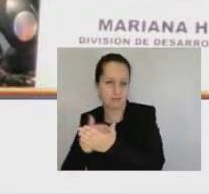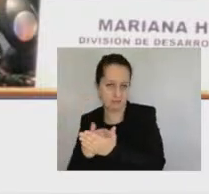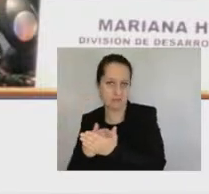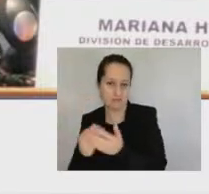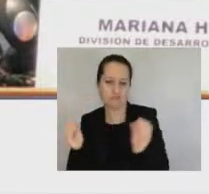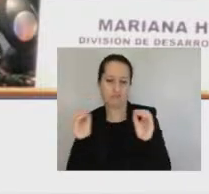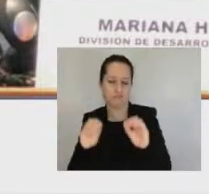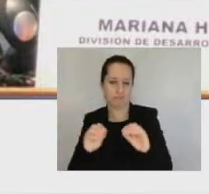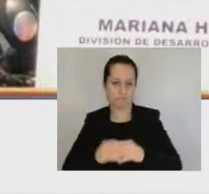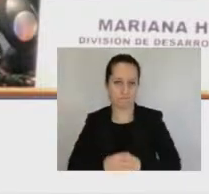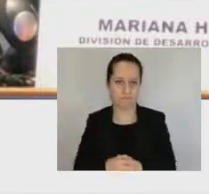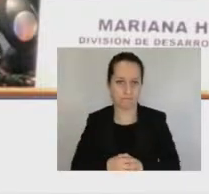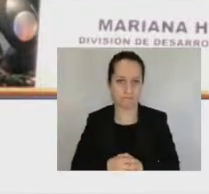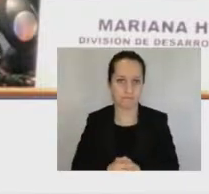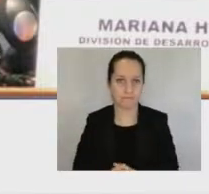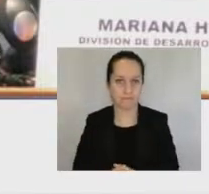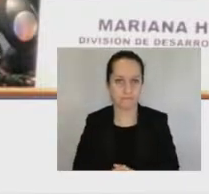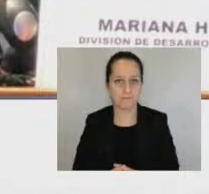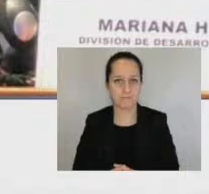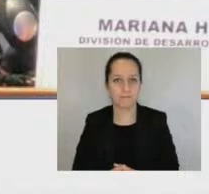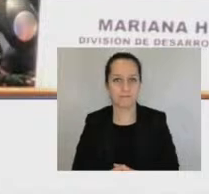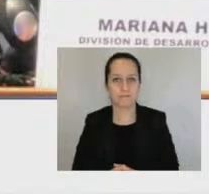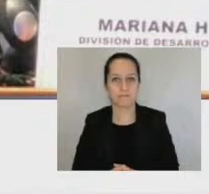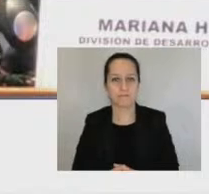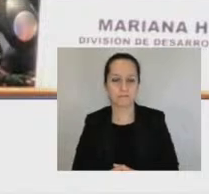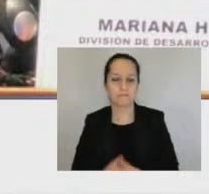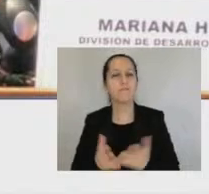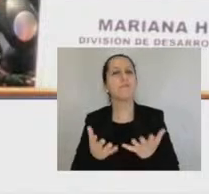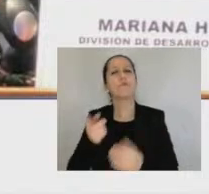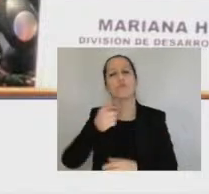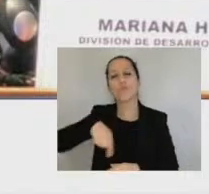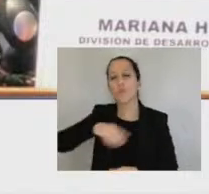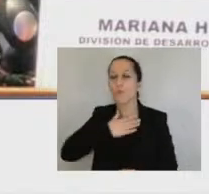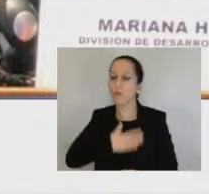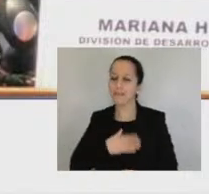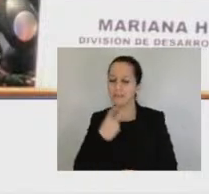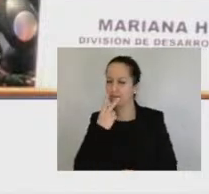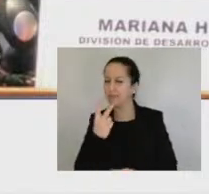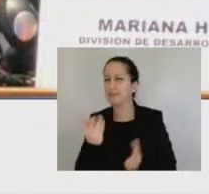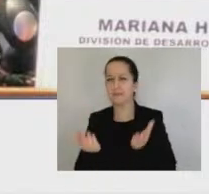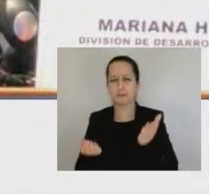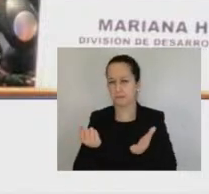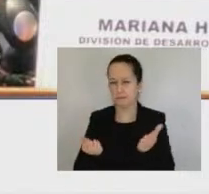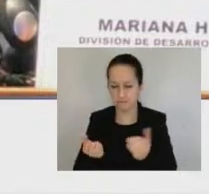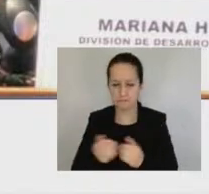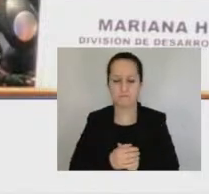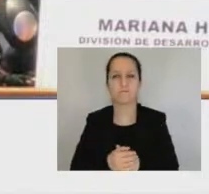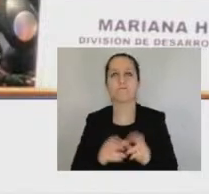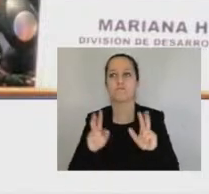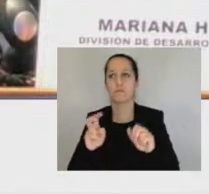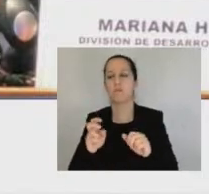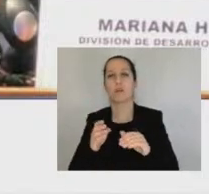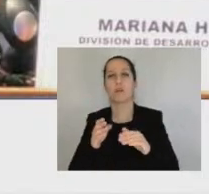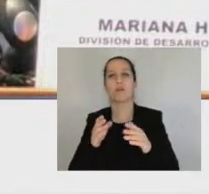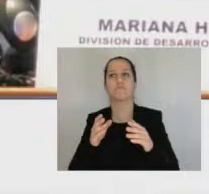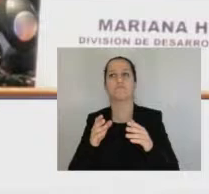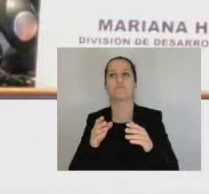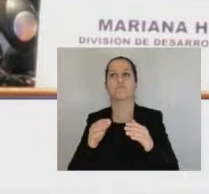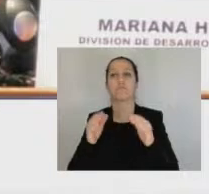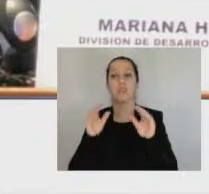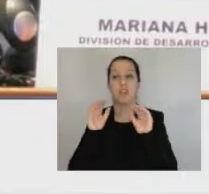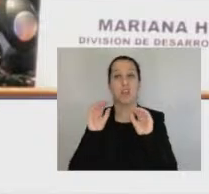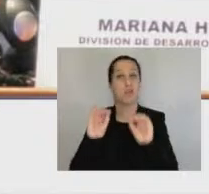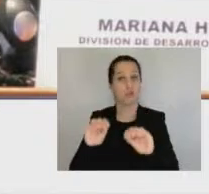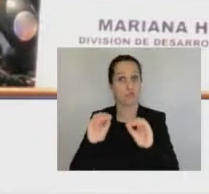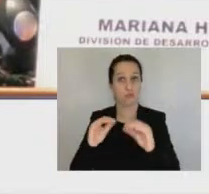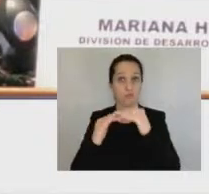represented here by A and B. And what is this for? To see how inequality and opportunity changes